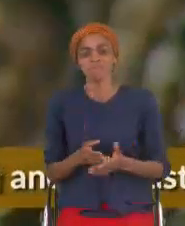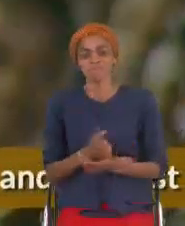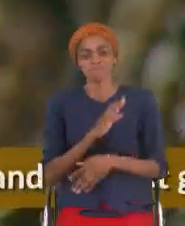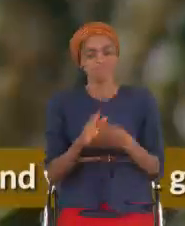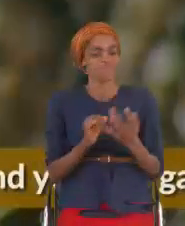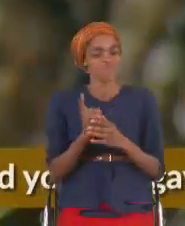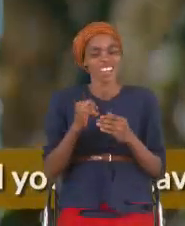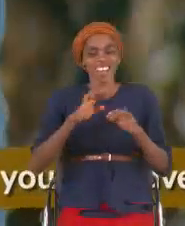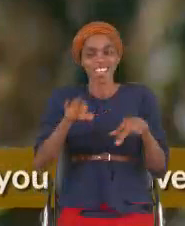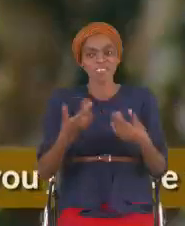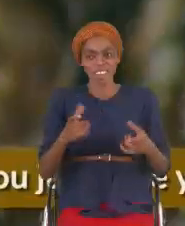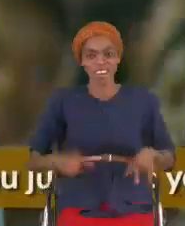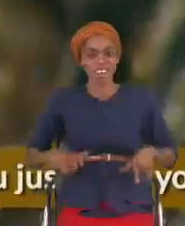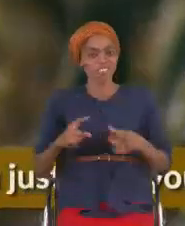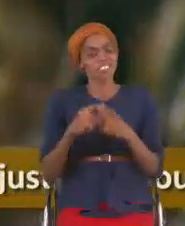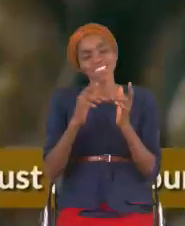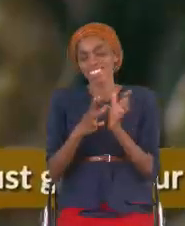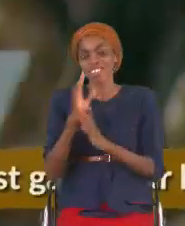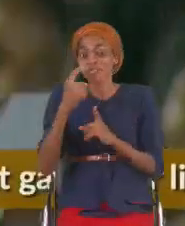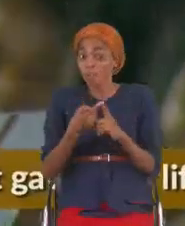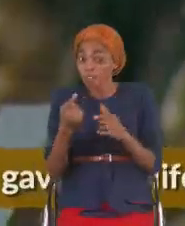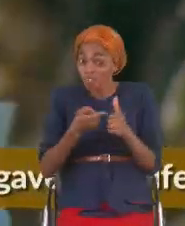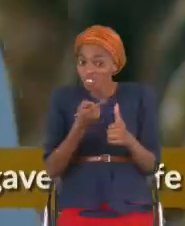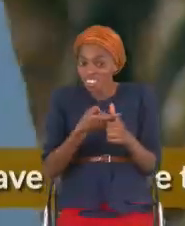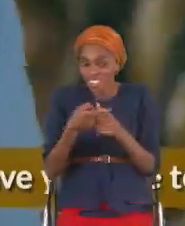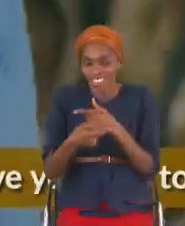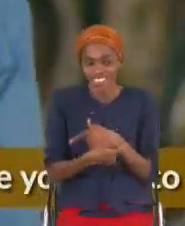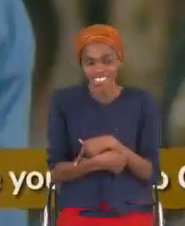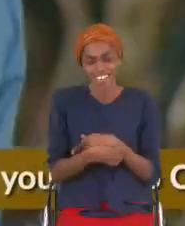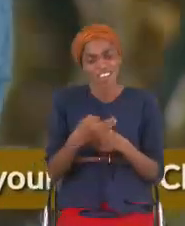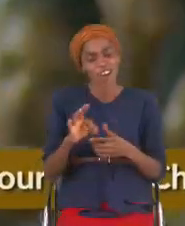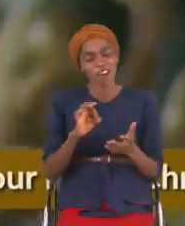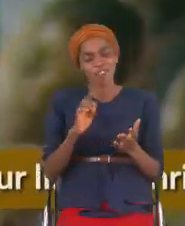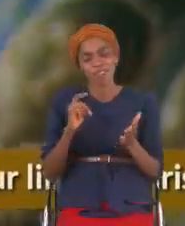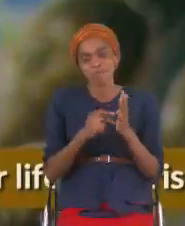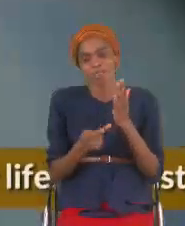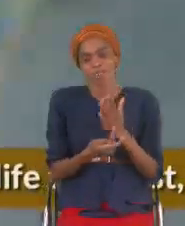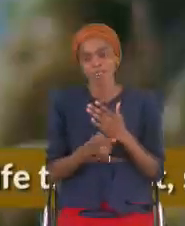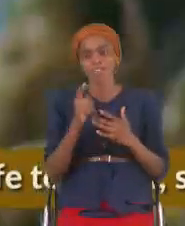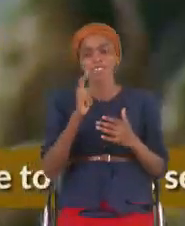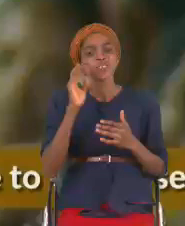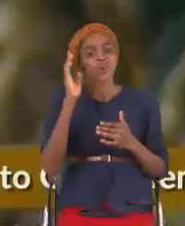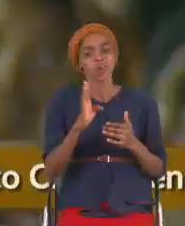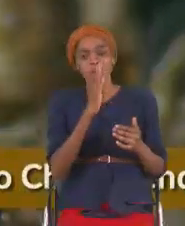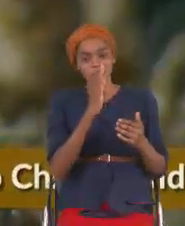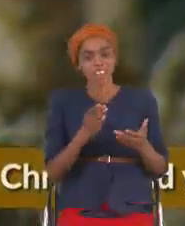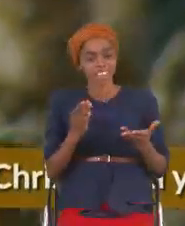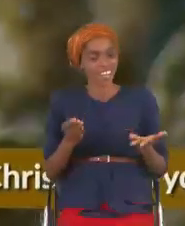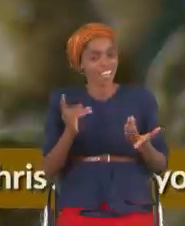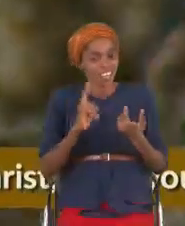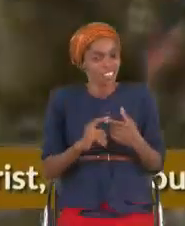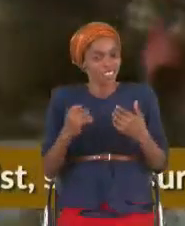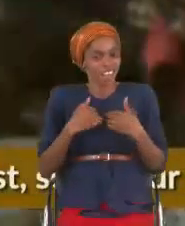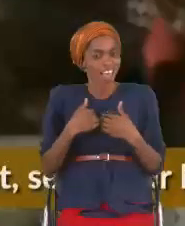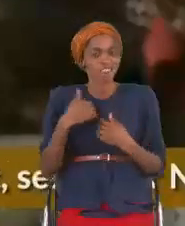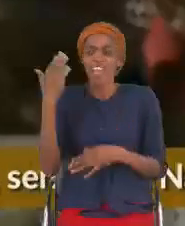Christ right from the first day of the crusade, you will be here to have the lunch hour with